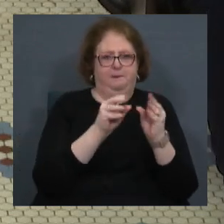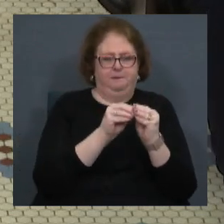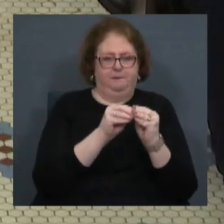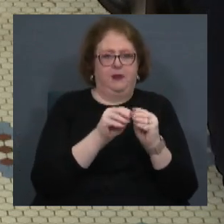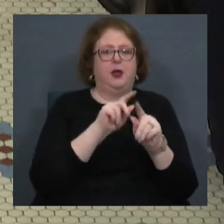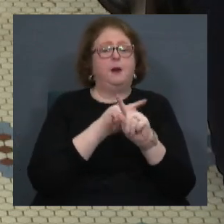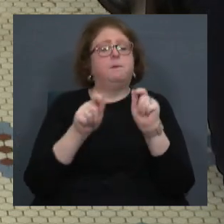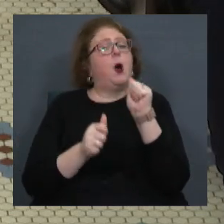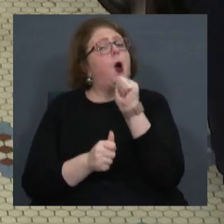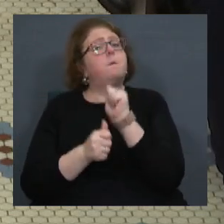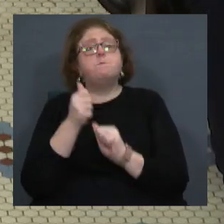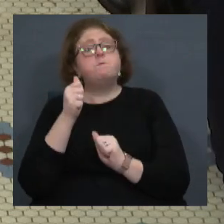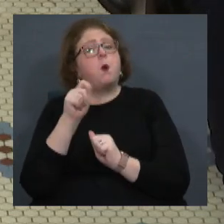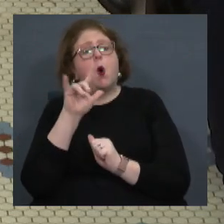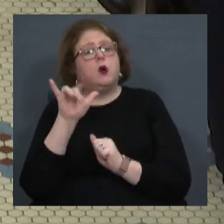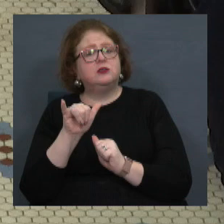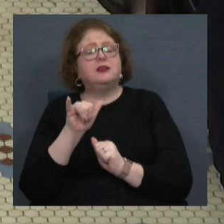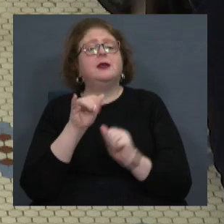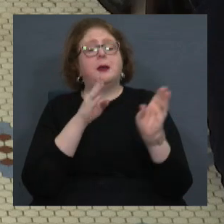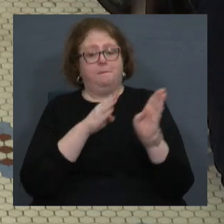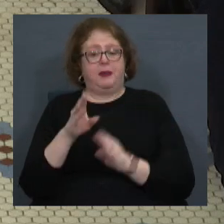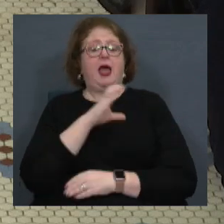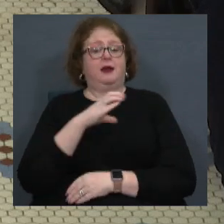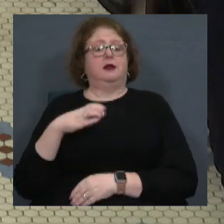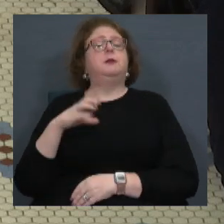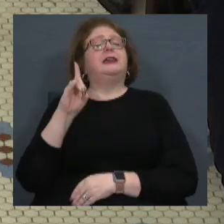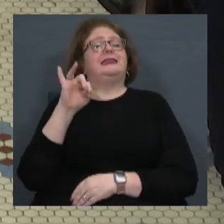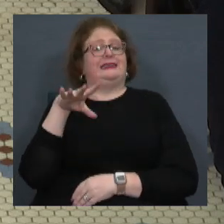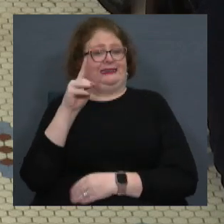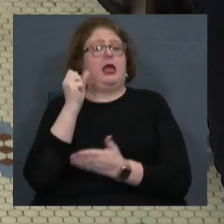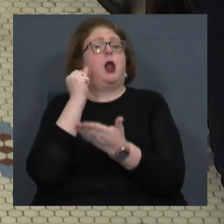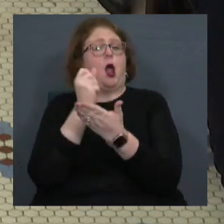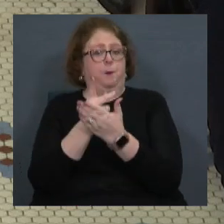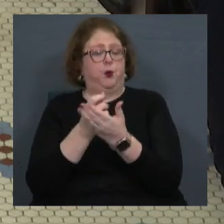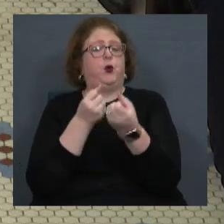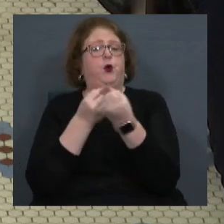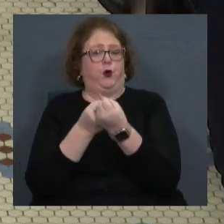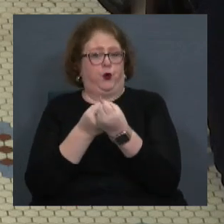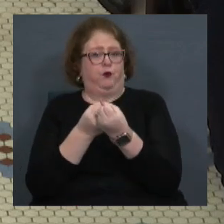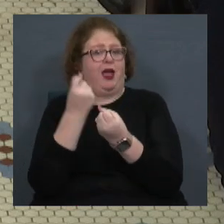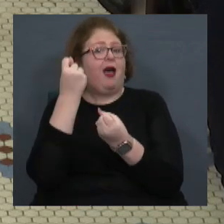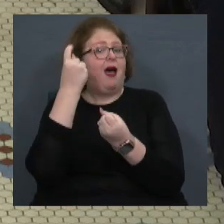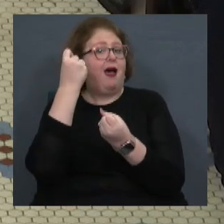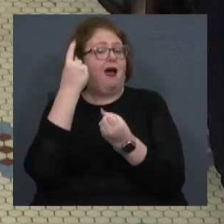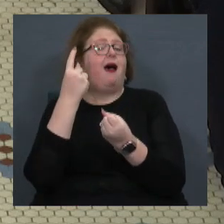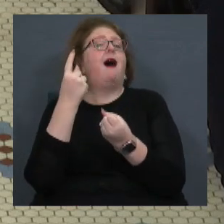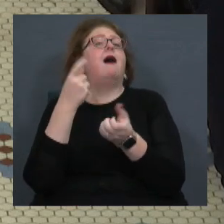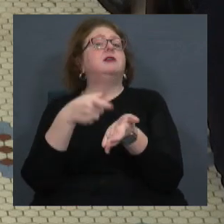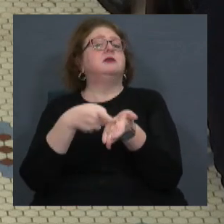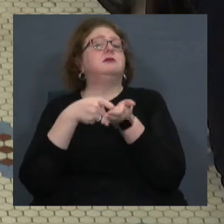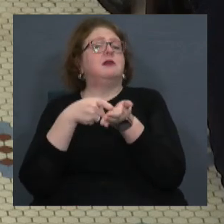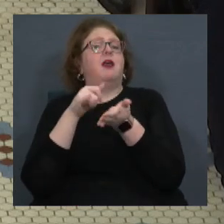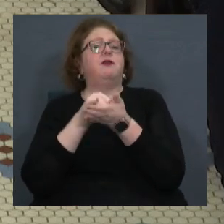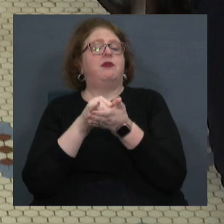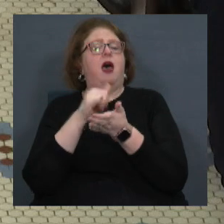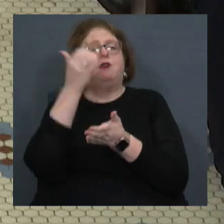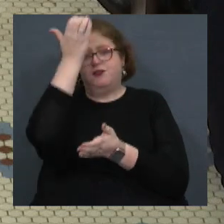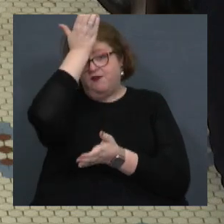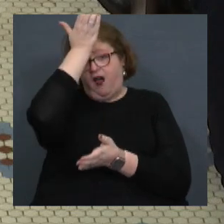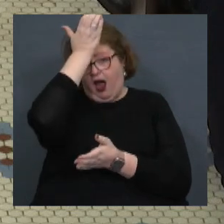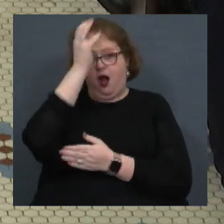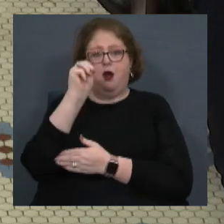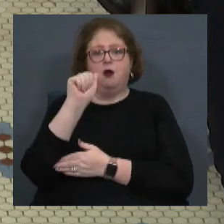Planning Commission did approve the SUP on the condition that the fire marshal do a life